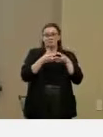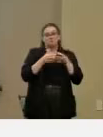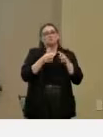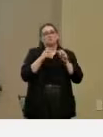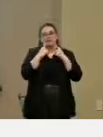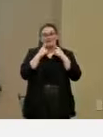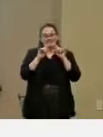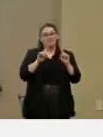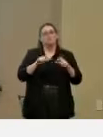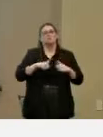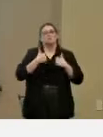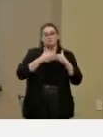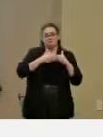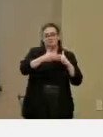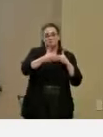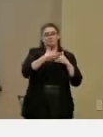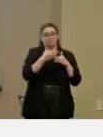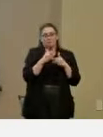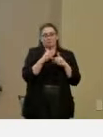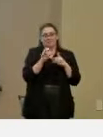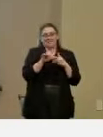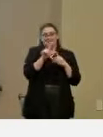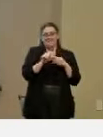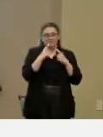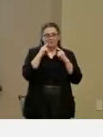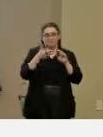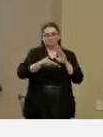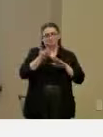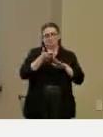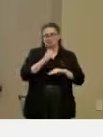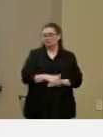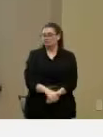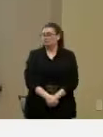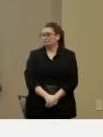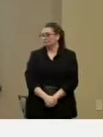viable to do the job that they're supposed to do.